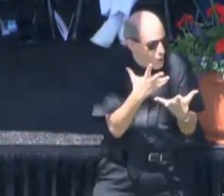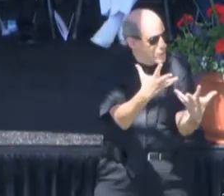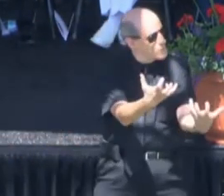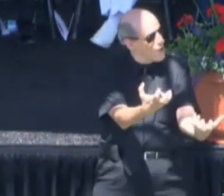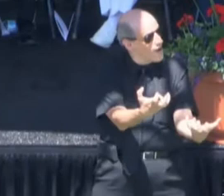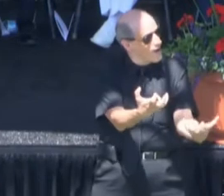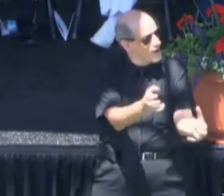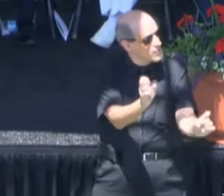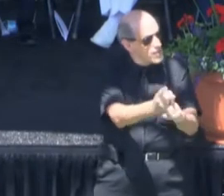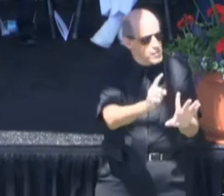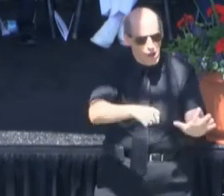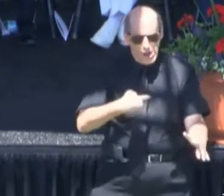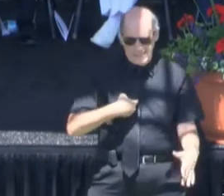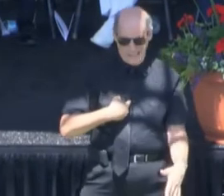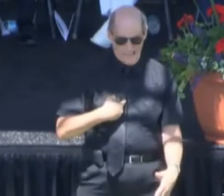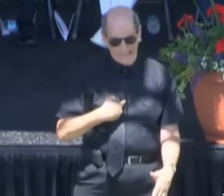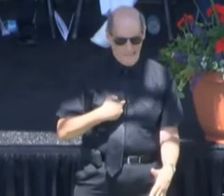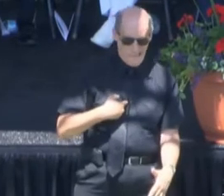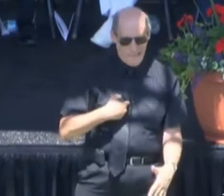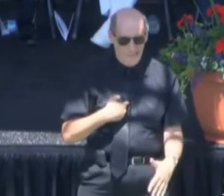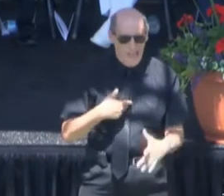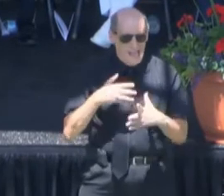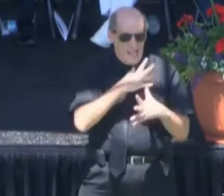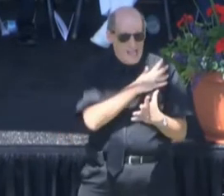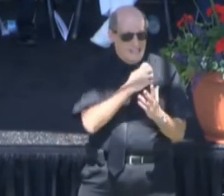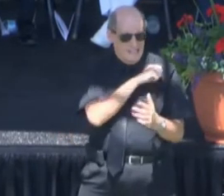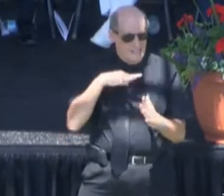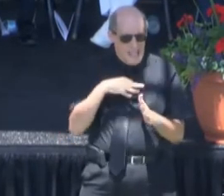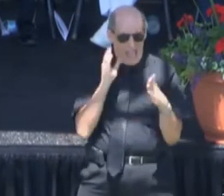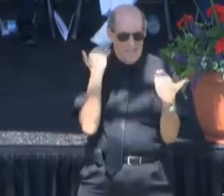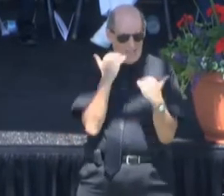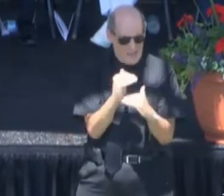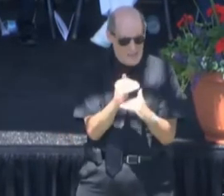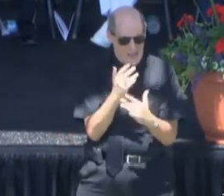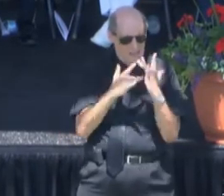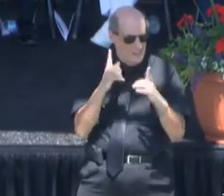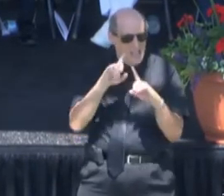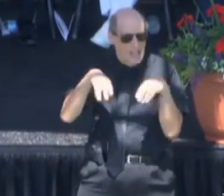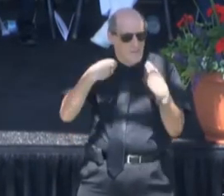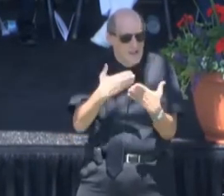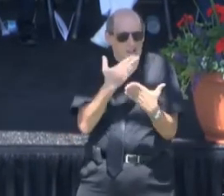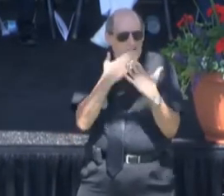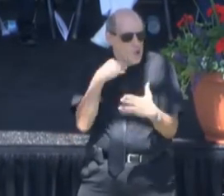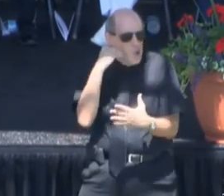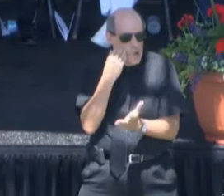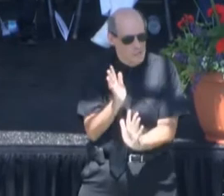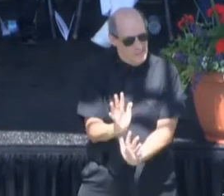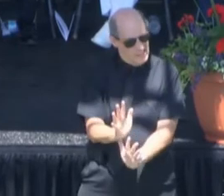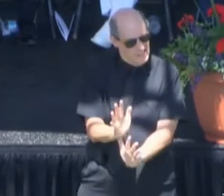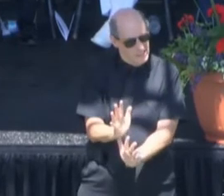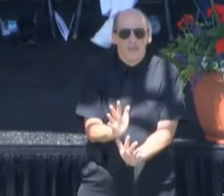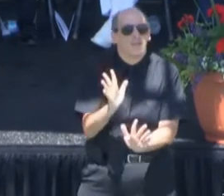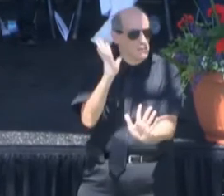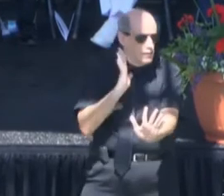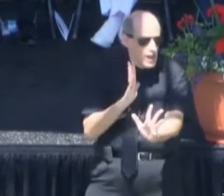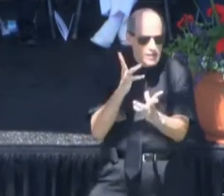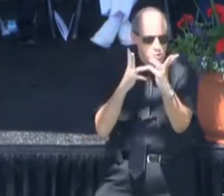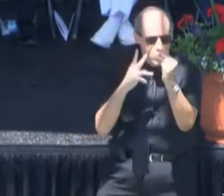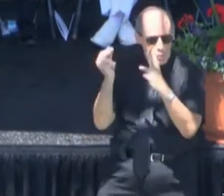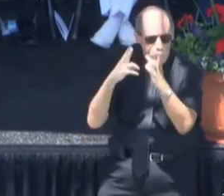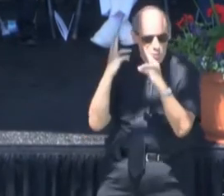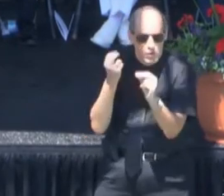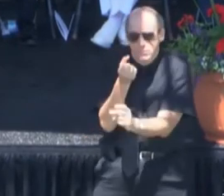take some midshipmen, but I'm kind of short on manning, and I couldn't really give them the home that they deserved. So I got a lot of